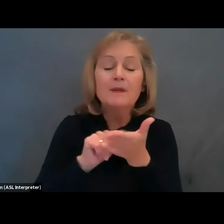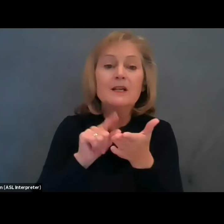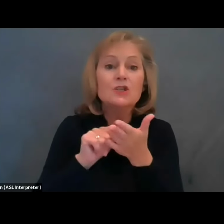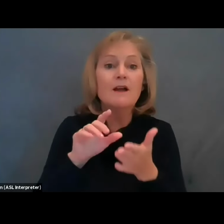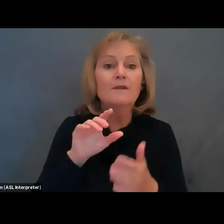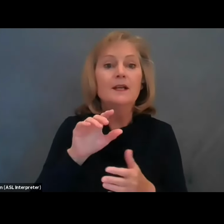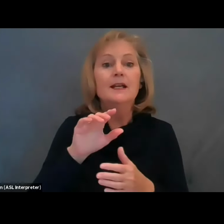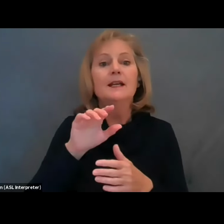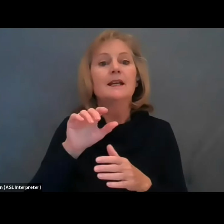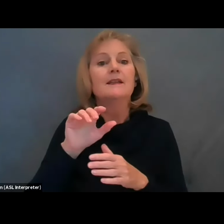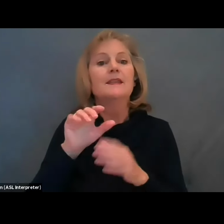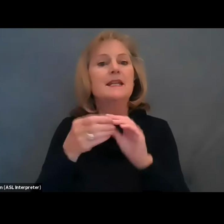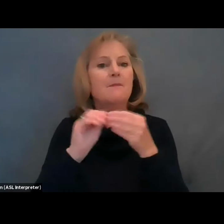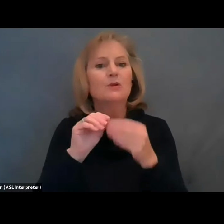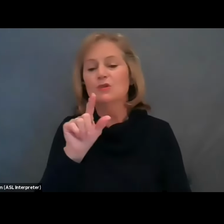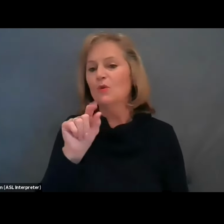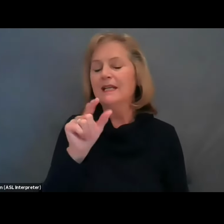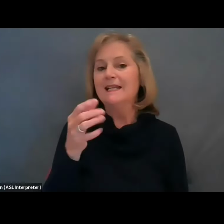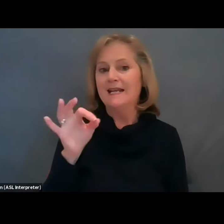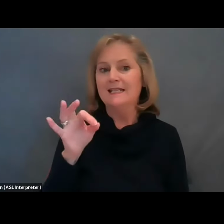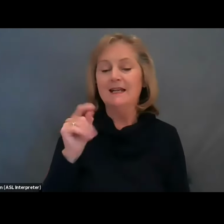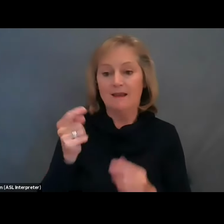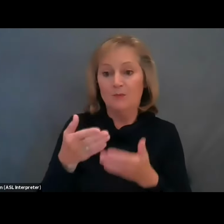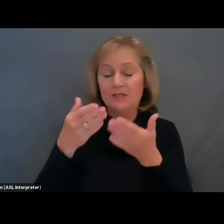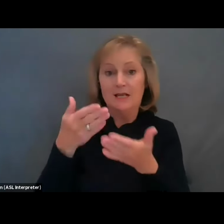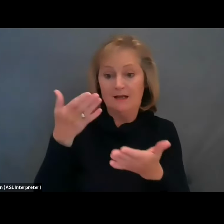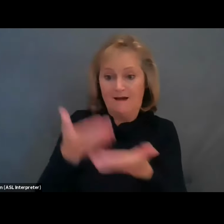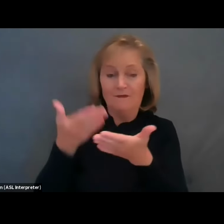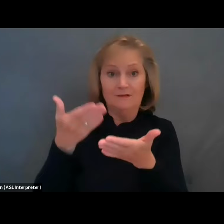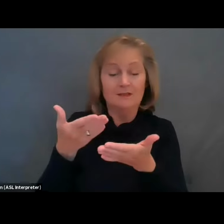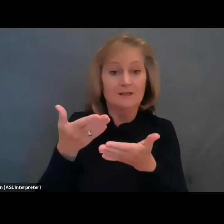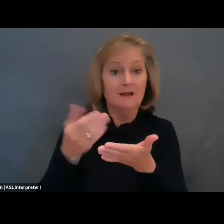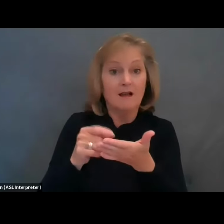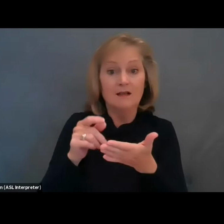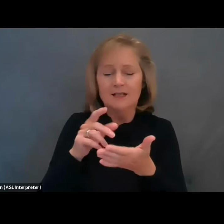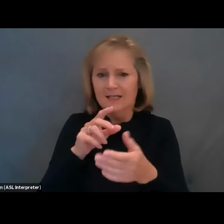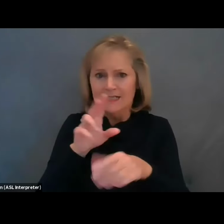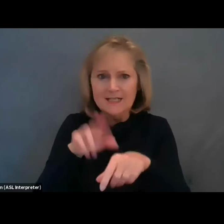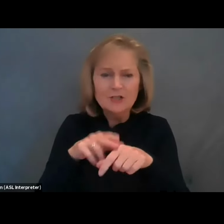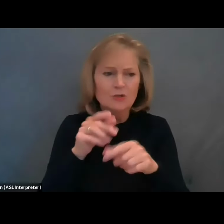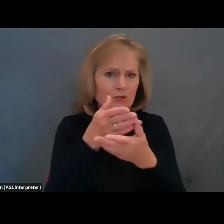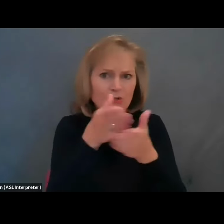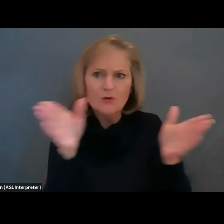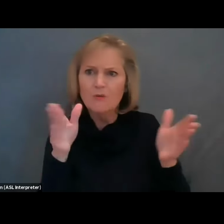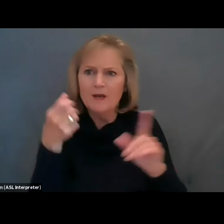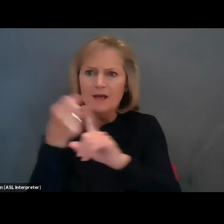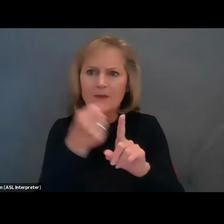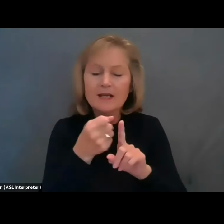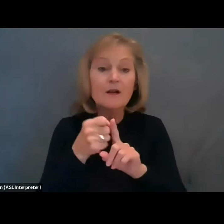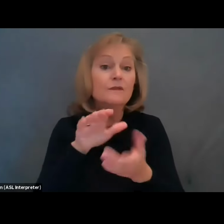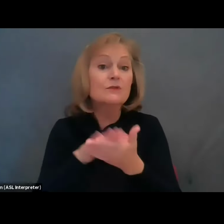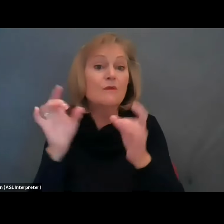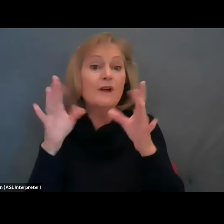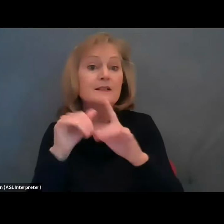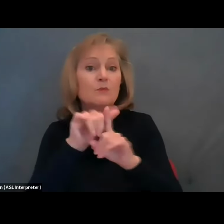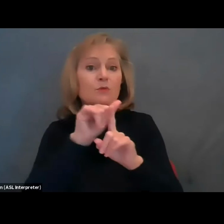Numbers report in 2019, which presented the evidence on the nature, scope, and impact of school violence and bullying